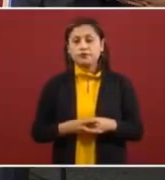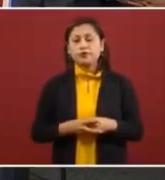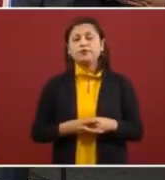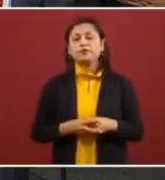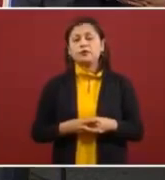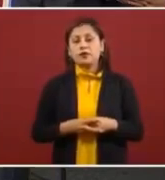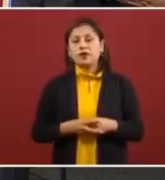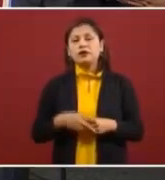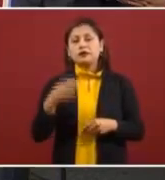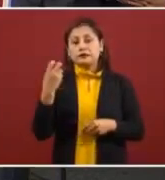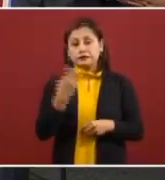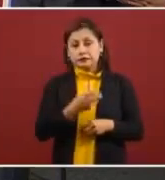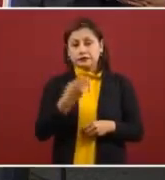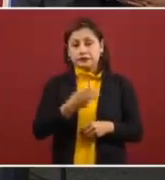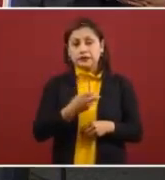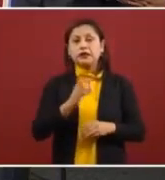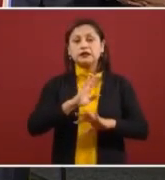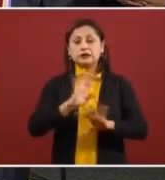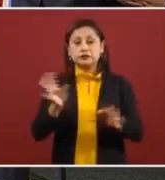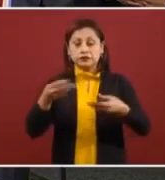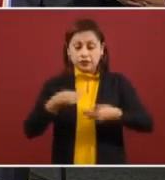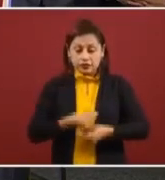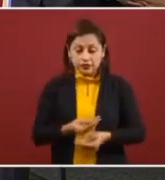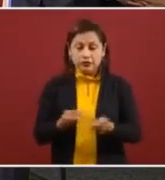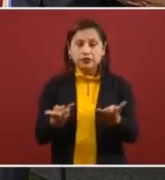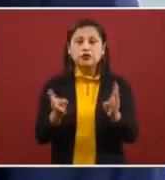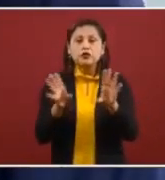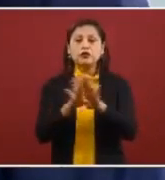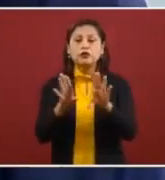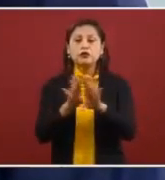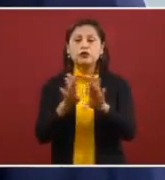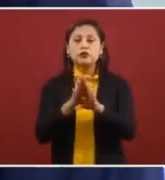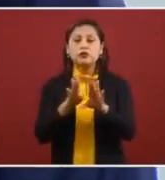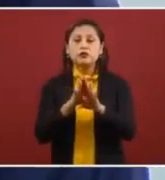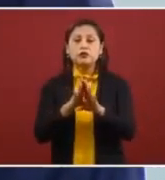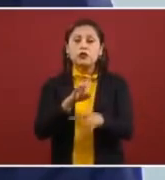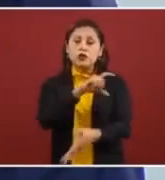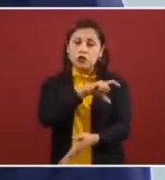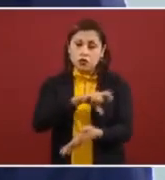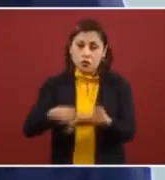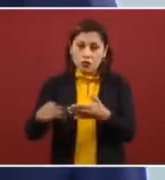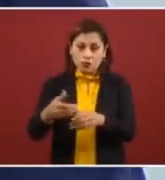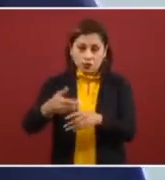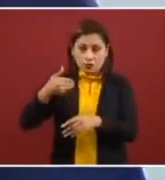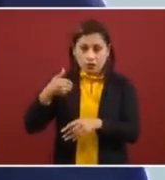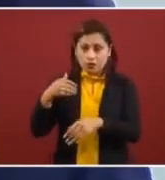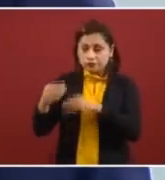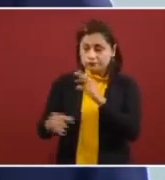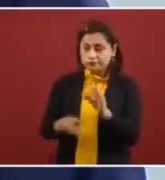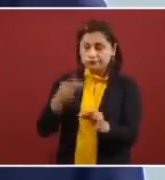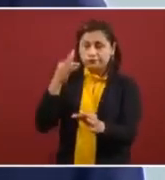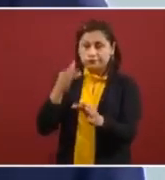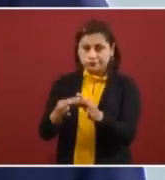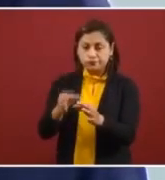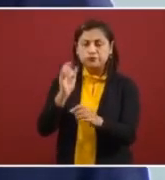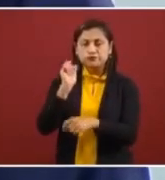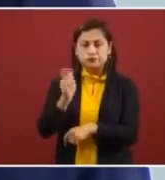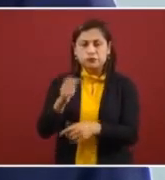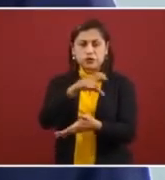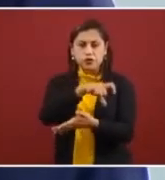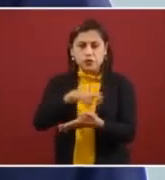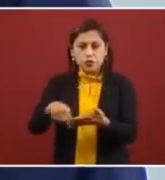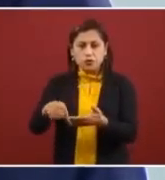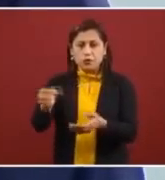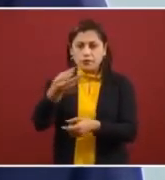In this, you are seeing the making sure that there's enough medication. And you can see